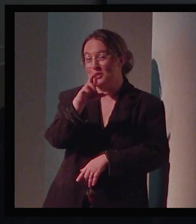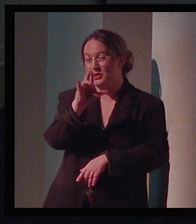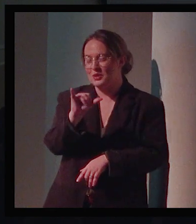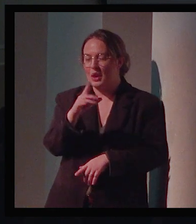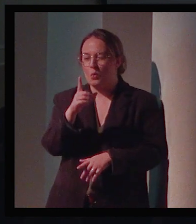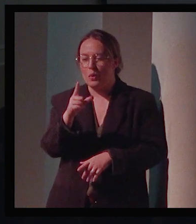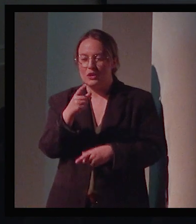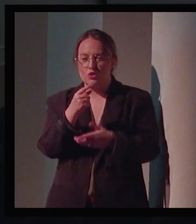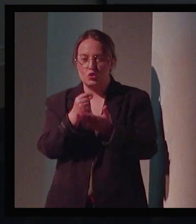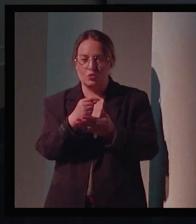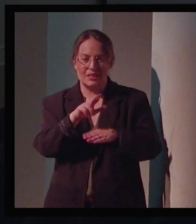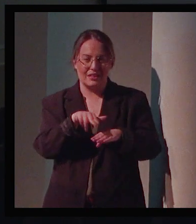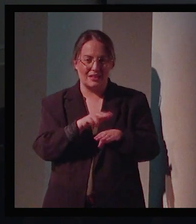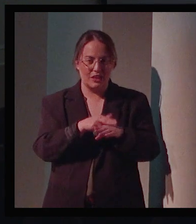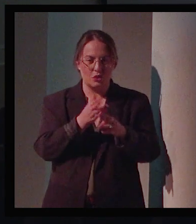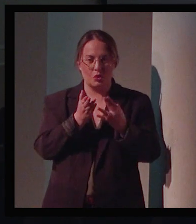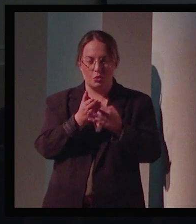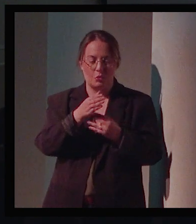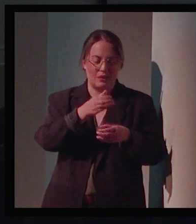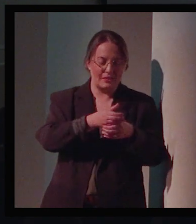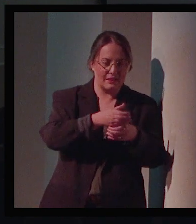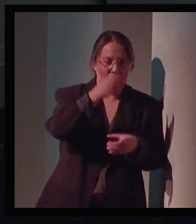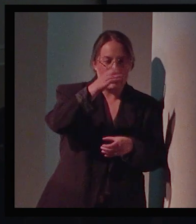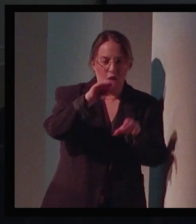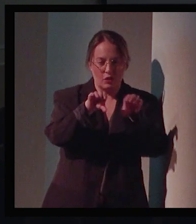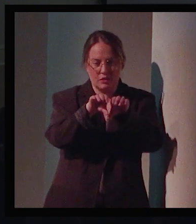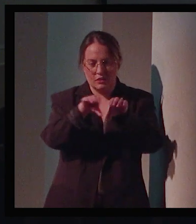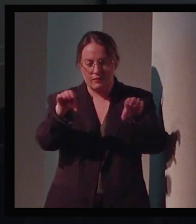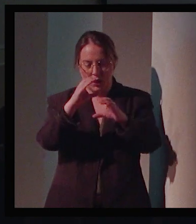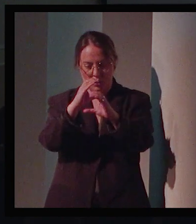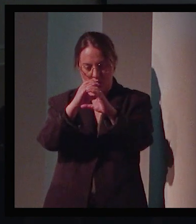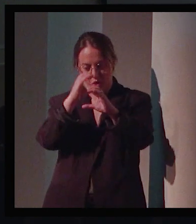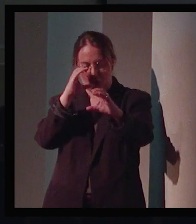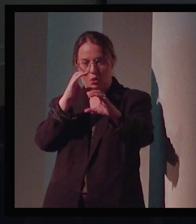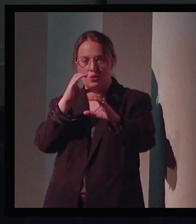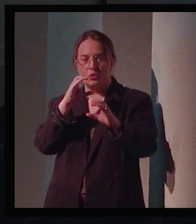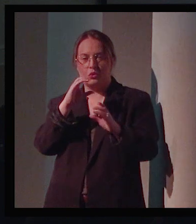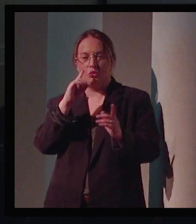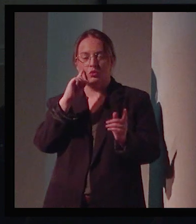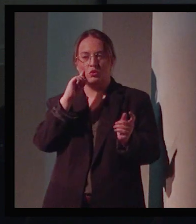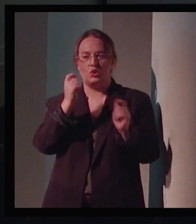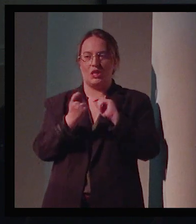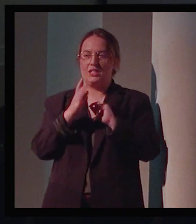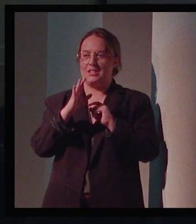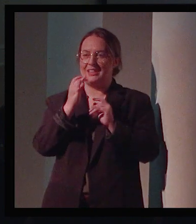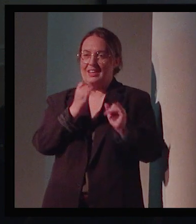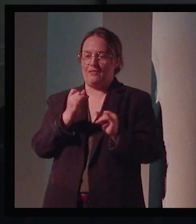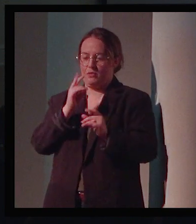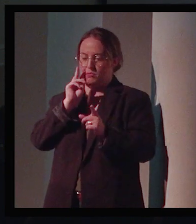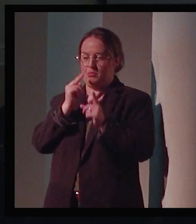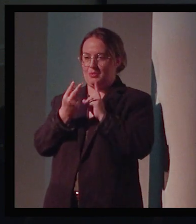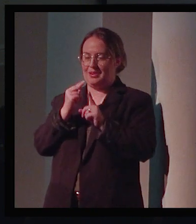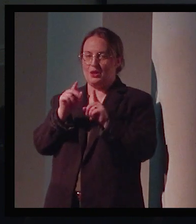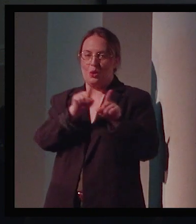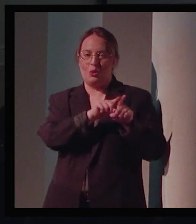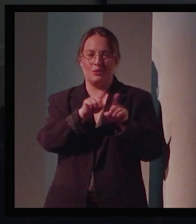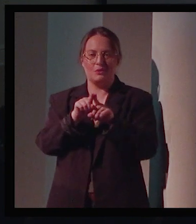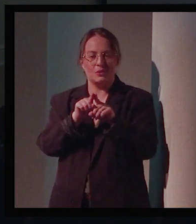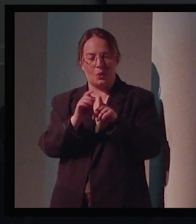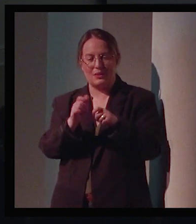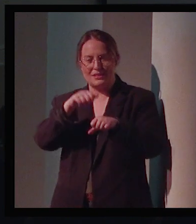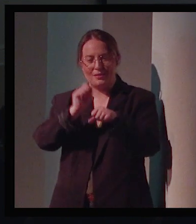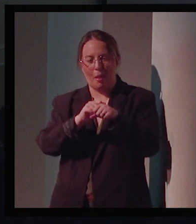the cylinder, the sphere, the cone, to translate both his individual perceptions and a kind of